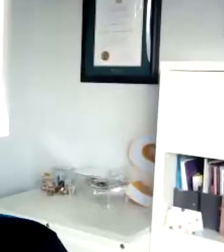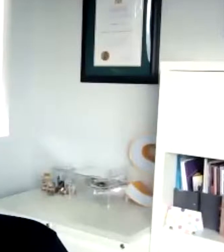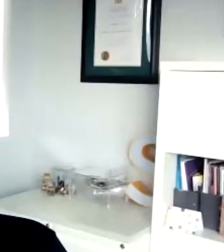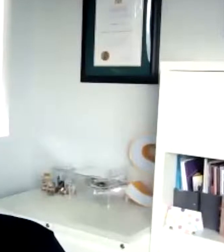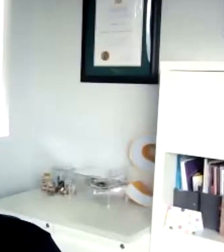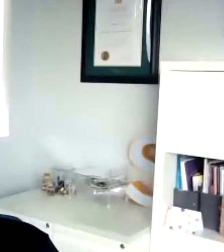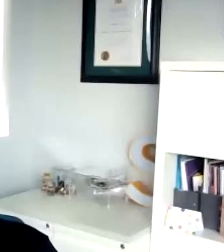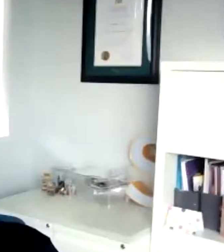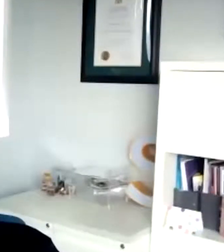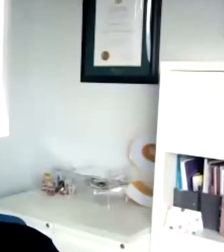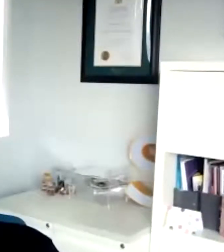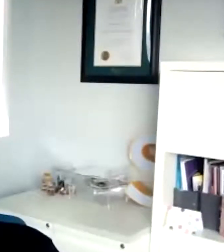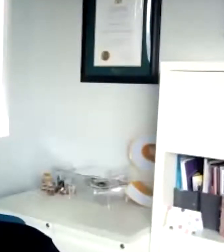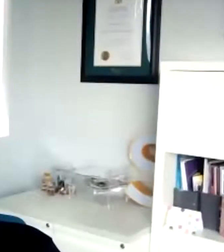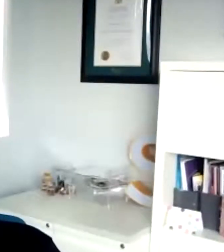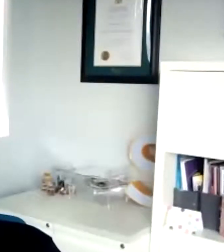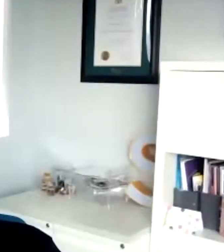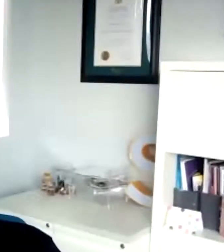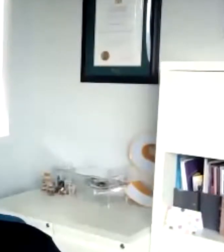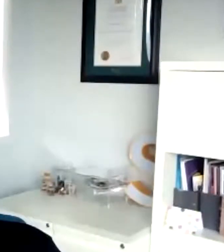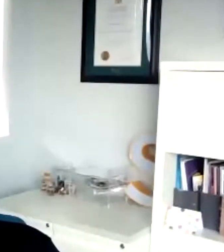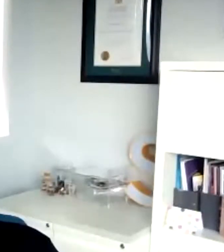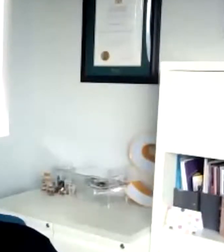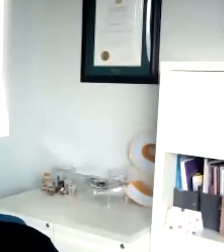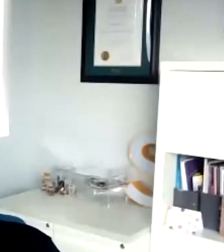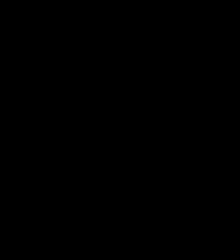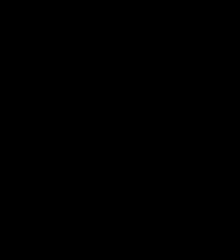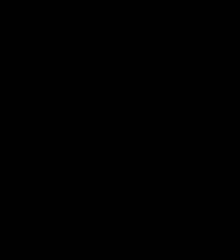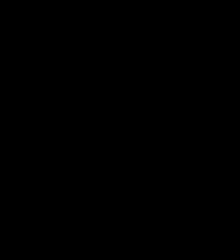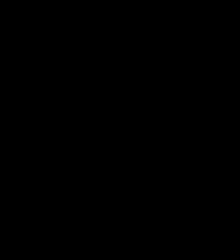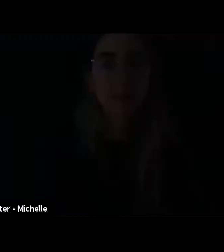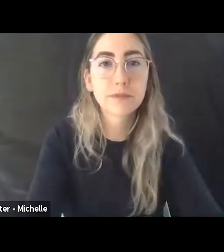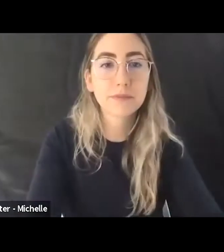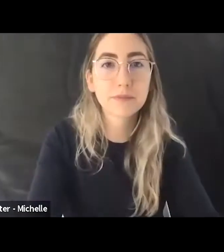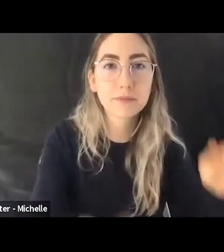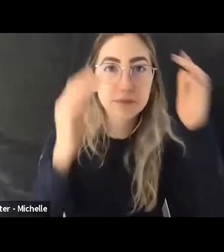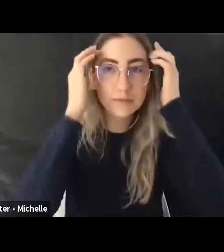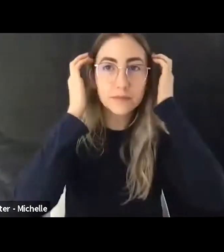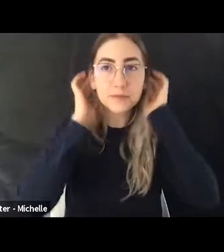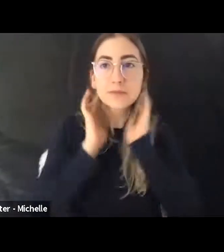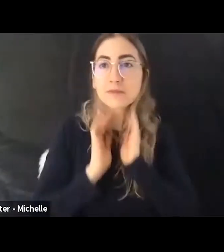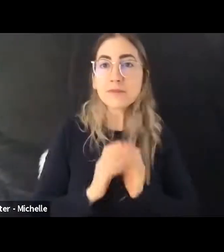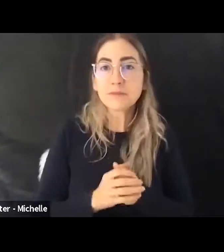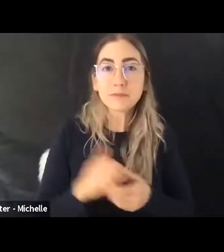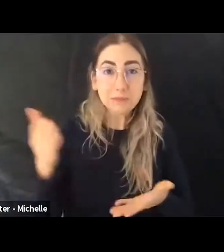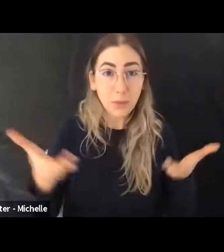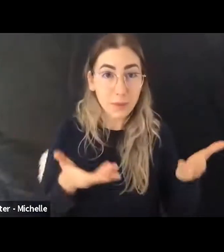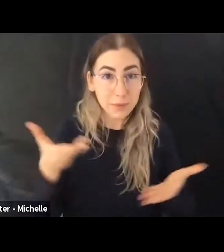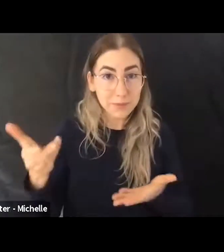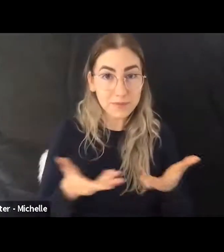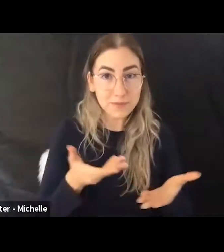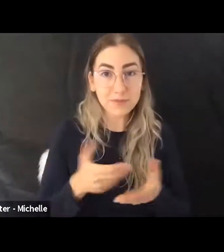Welcome everyone to today's webinar, where we will be discussing the survey results from a survey